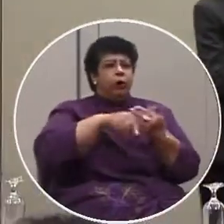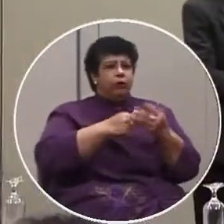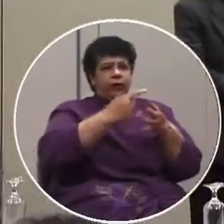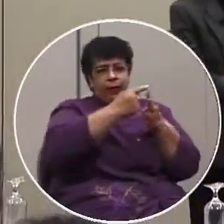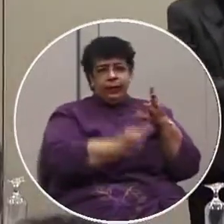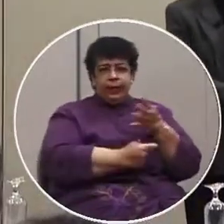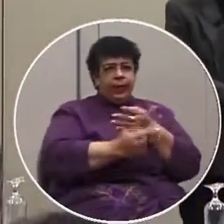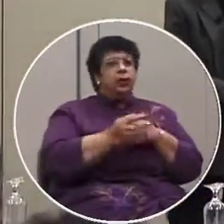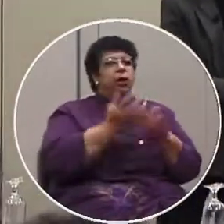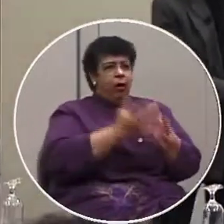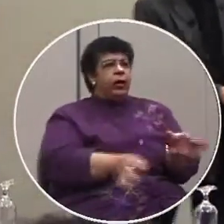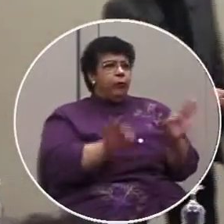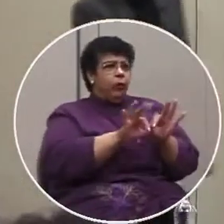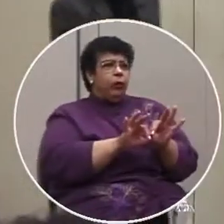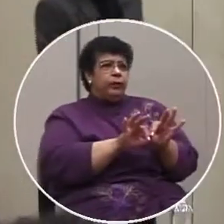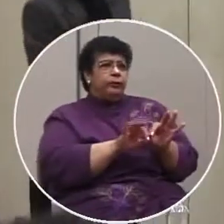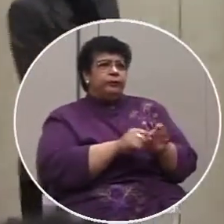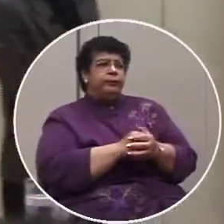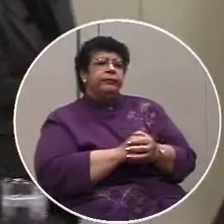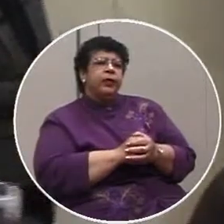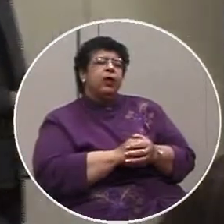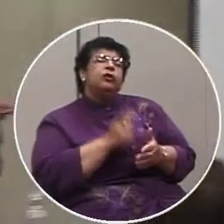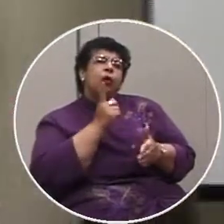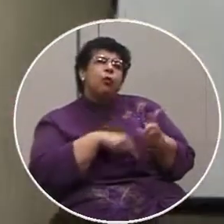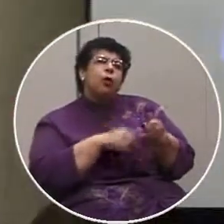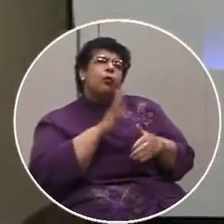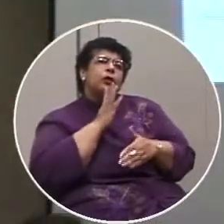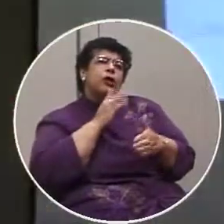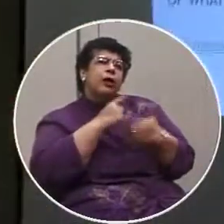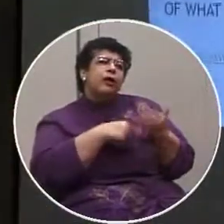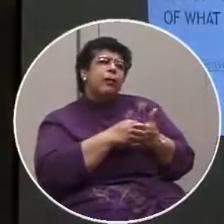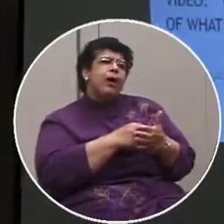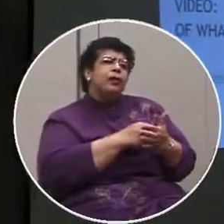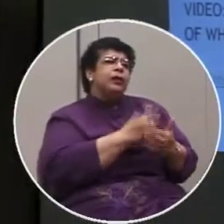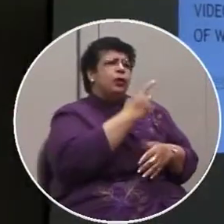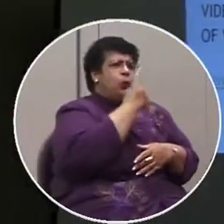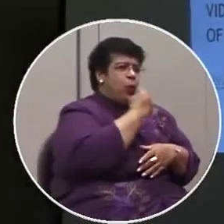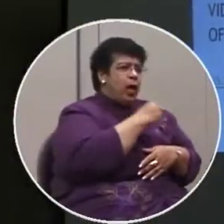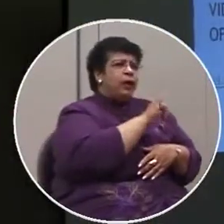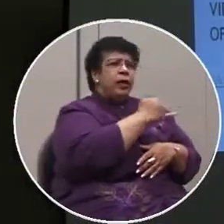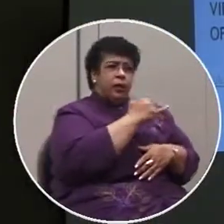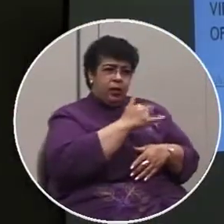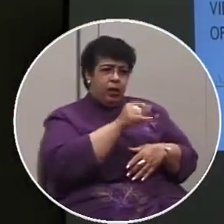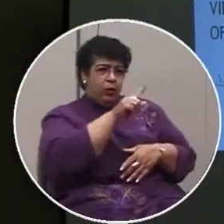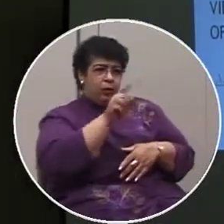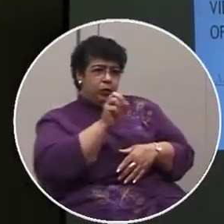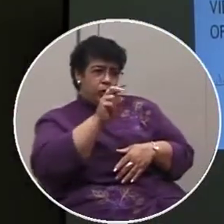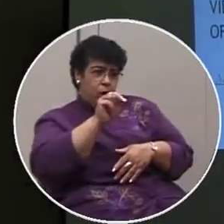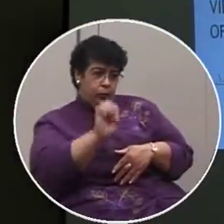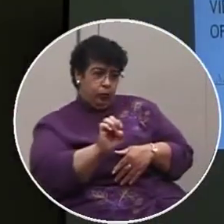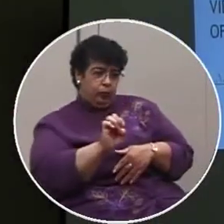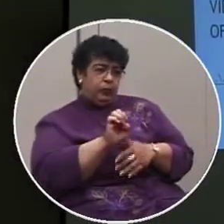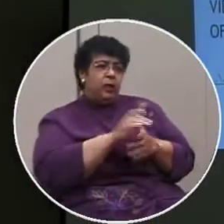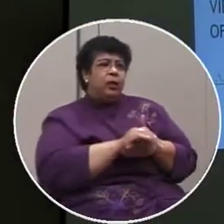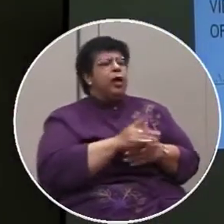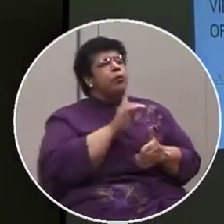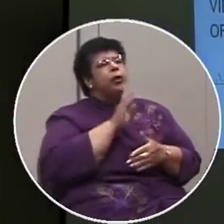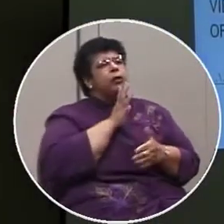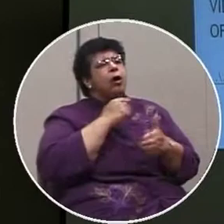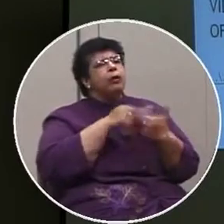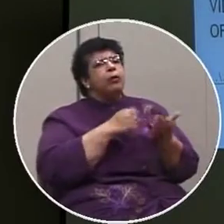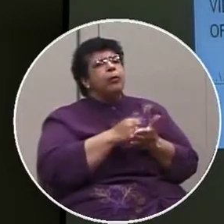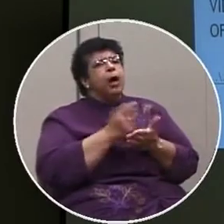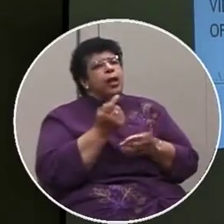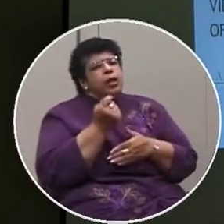elements. So what we're talking about is red and yellow zone kiddos. We talked a little bit about some of the